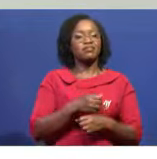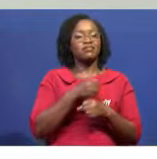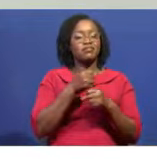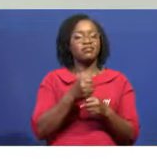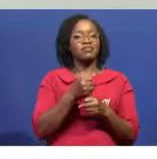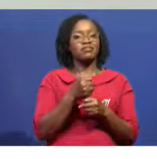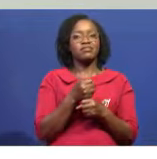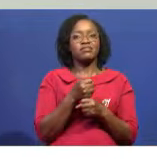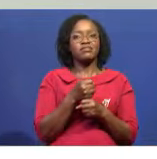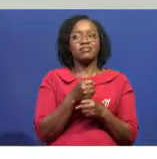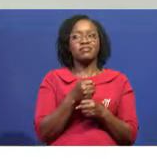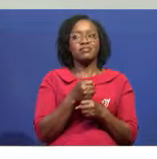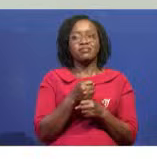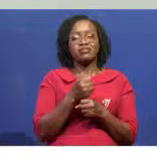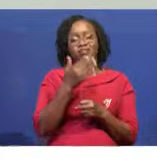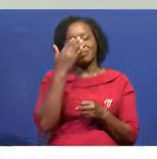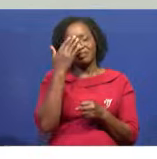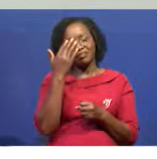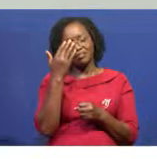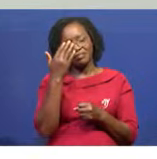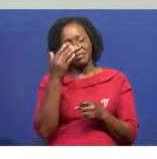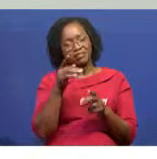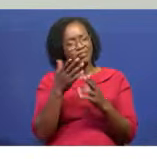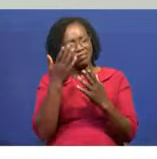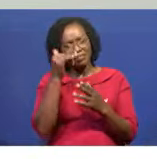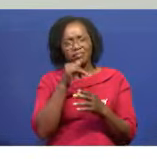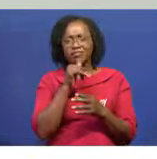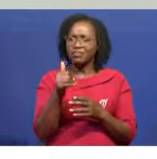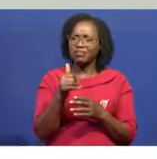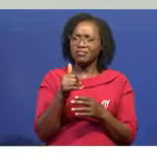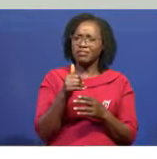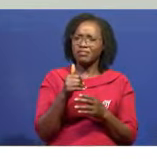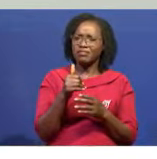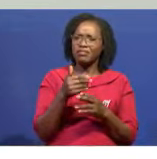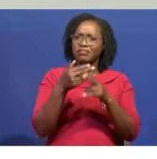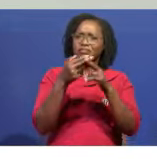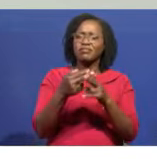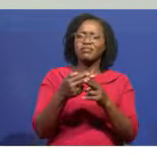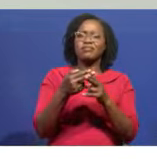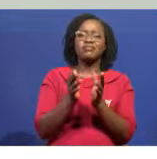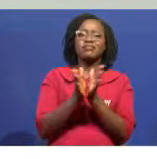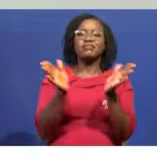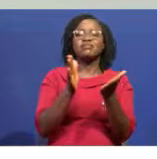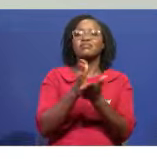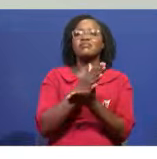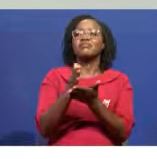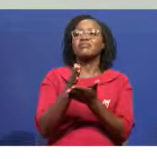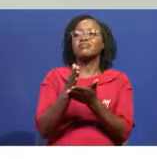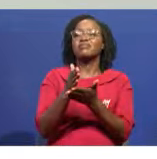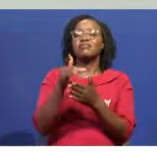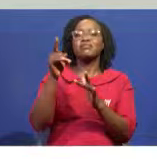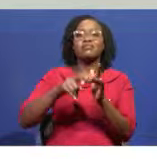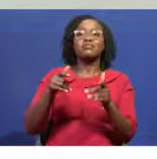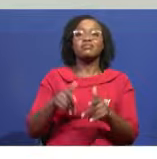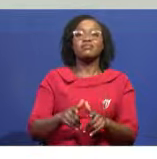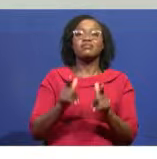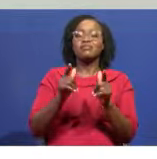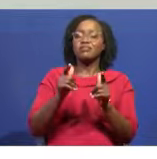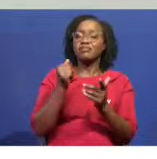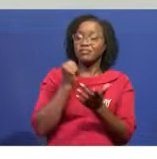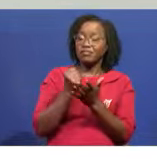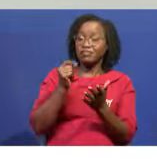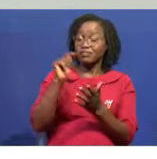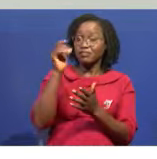the Ombudsman's office, why not name and shame those institutions that are not allowing your office or Kenyans as well to access